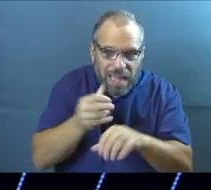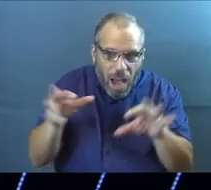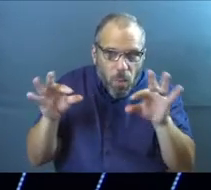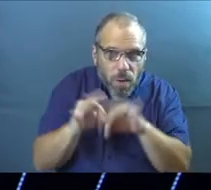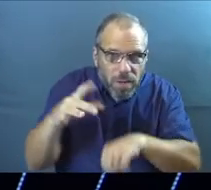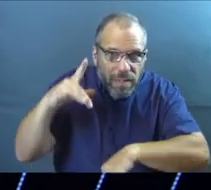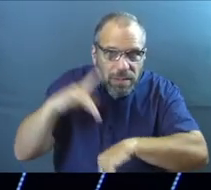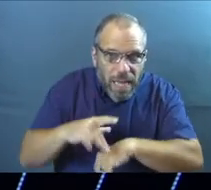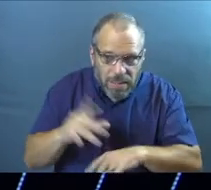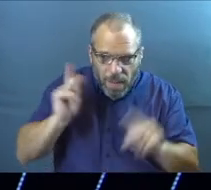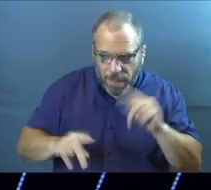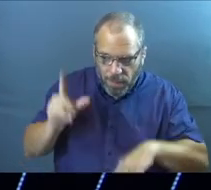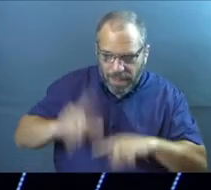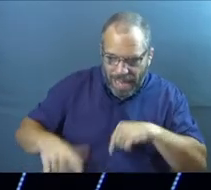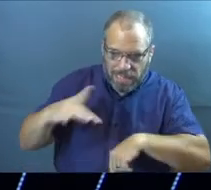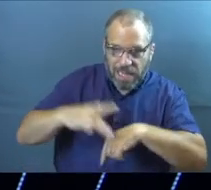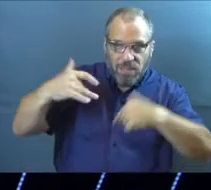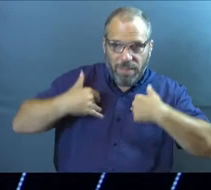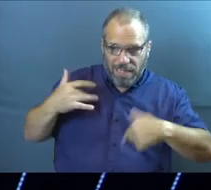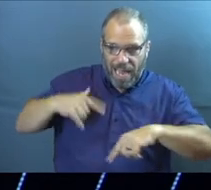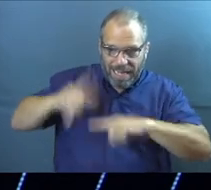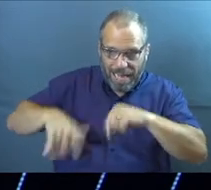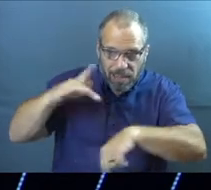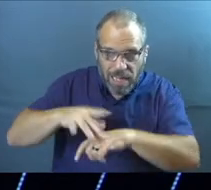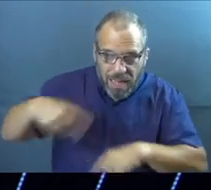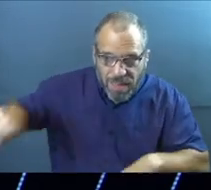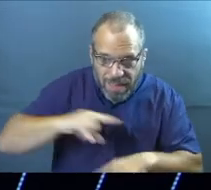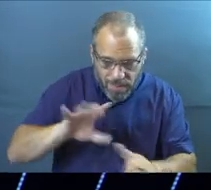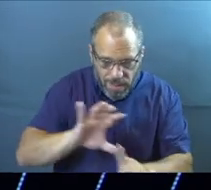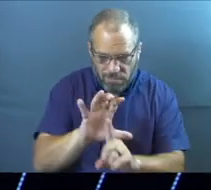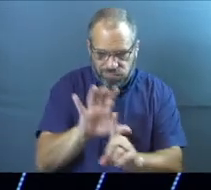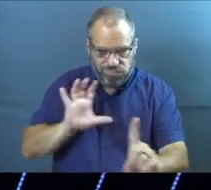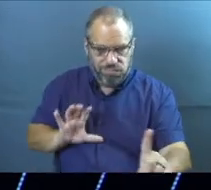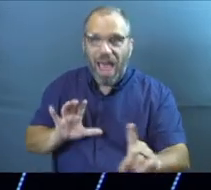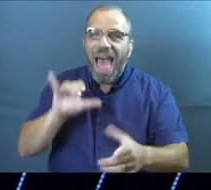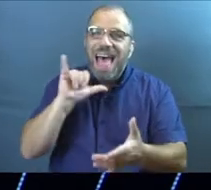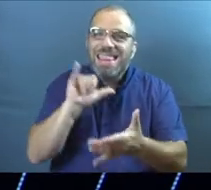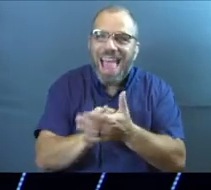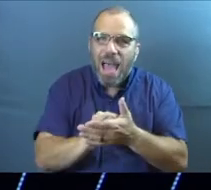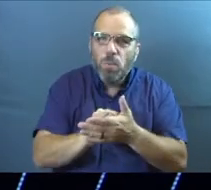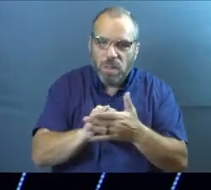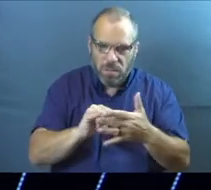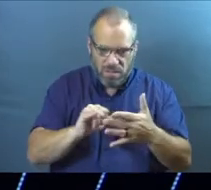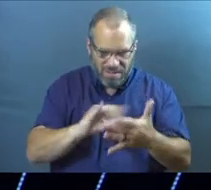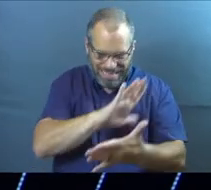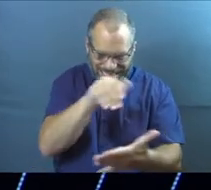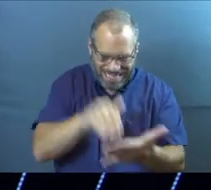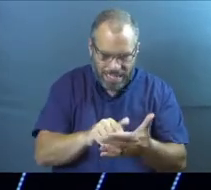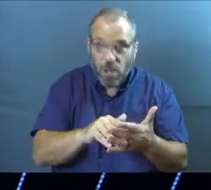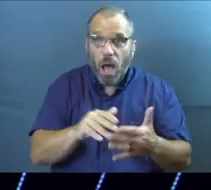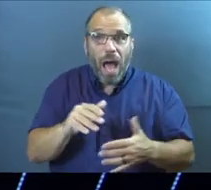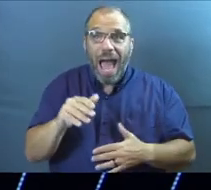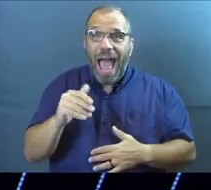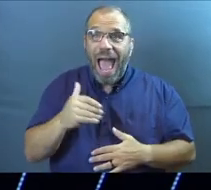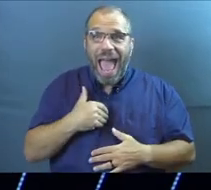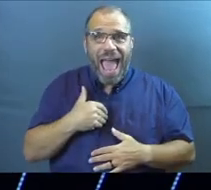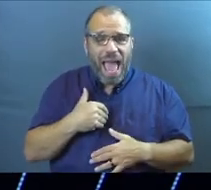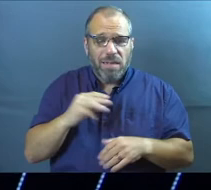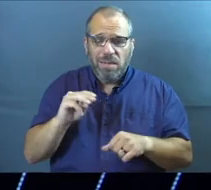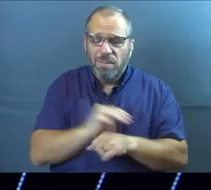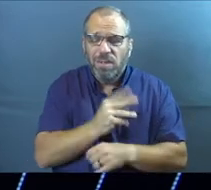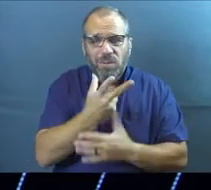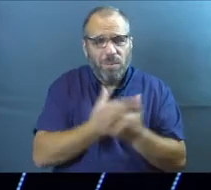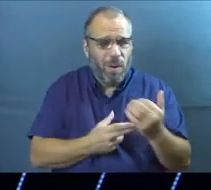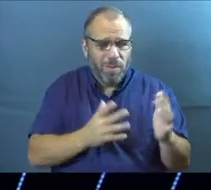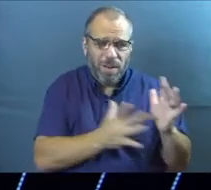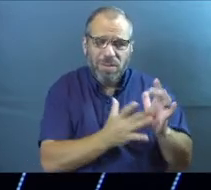worthy and people can't touch me, people can't be around me, that was the real core issue there. And Jesus ministered to both, and I love